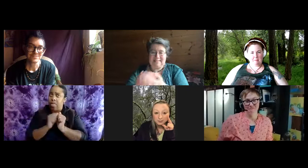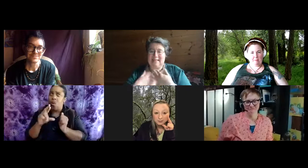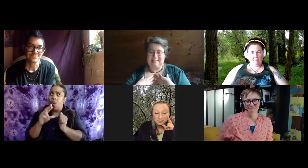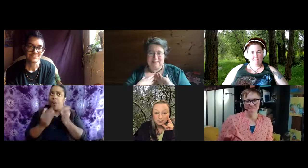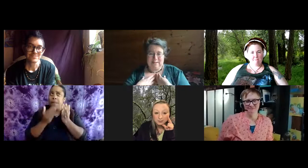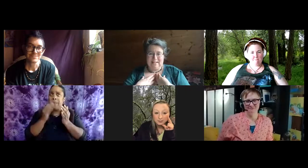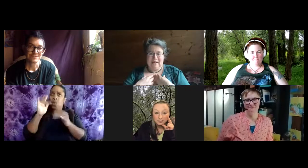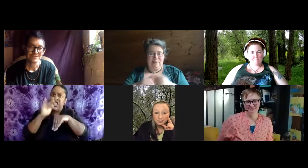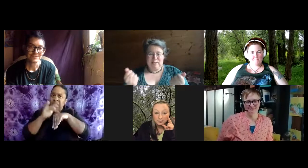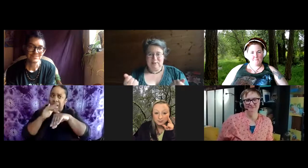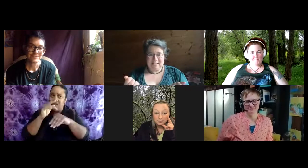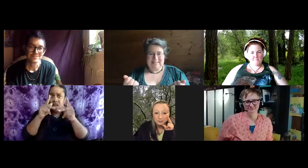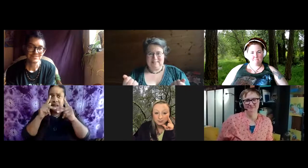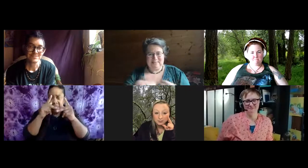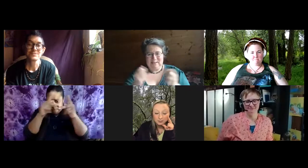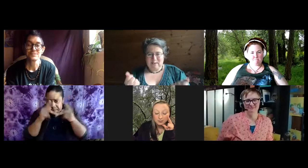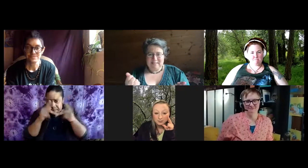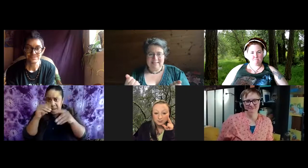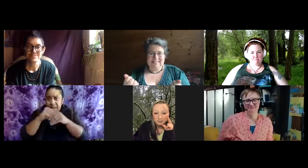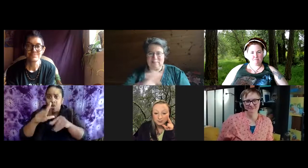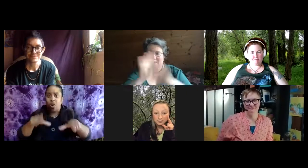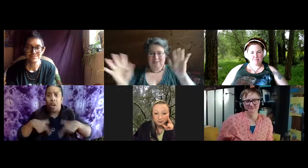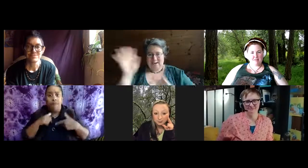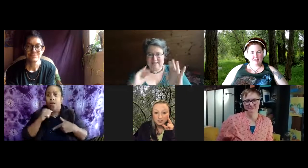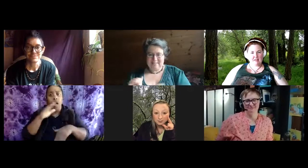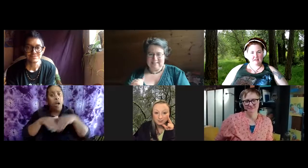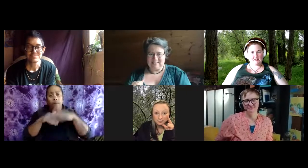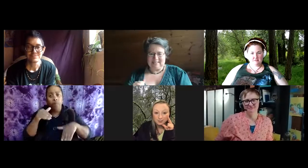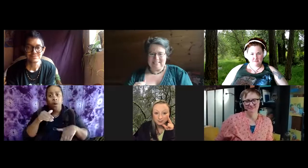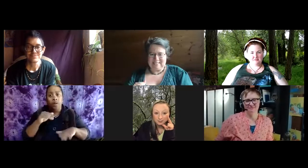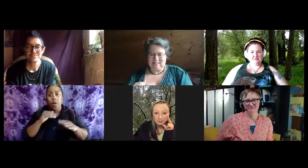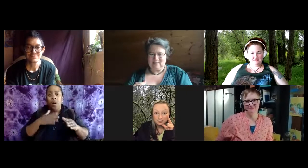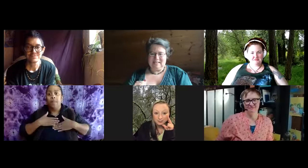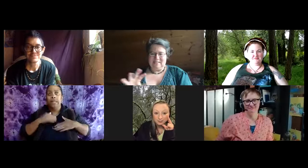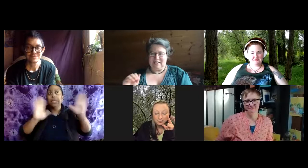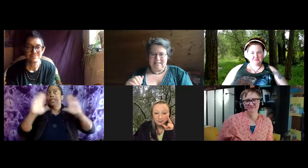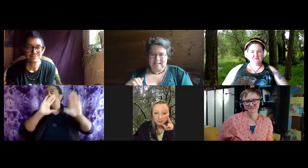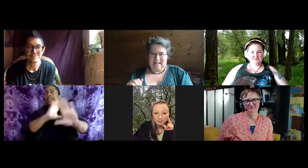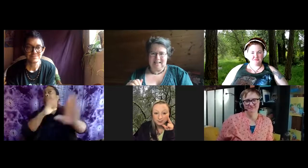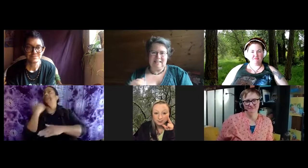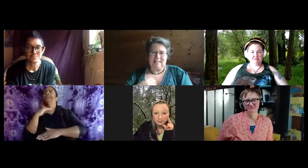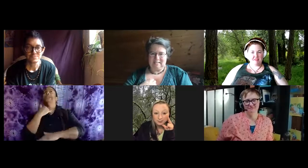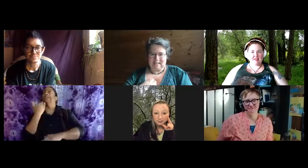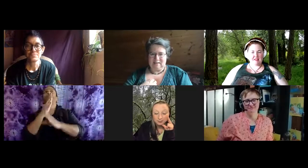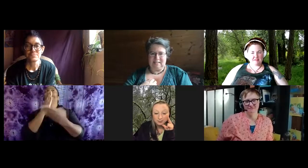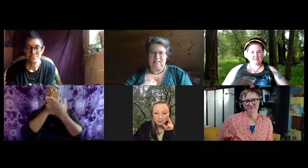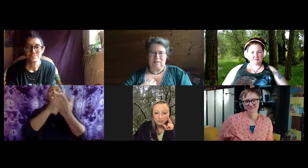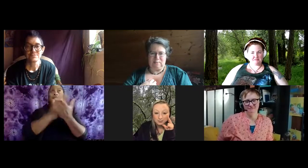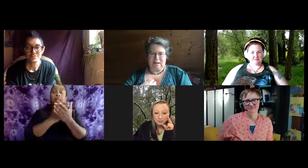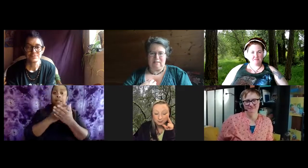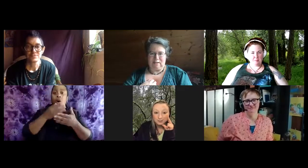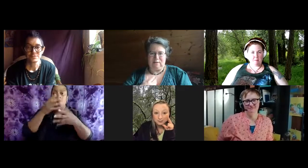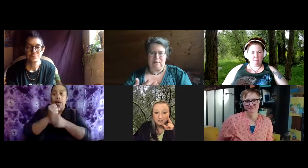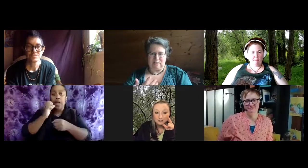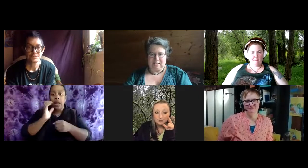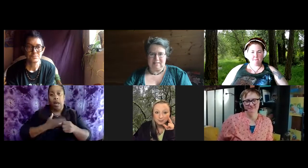okay. Just let us know. Unmute and interrupt us, wave your hands so we get attention to you, write in the chat, anything to get our attention so that we